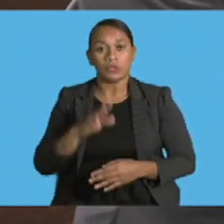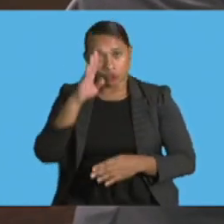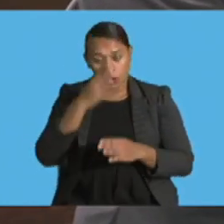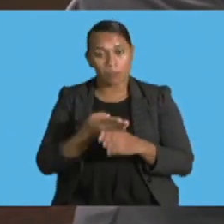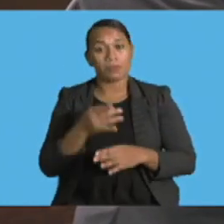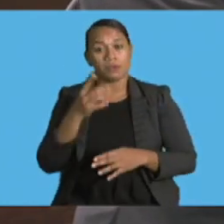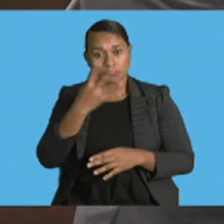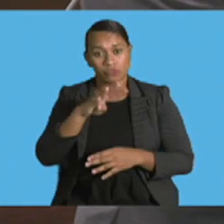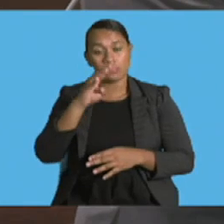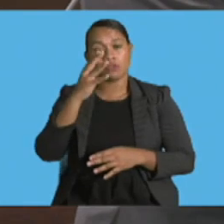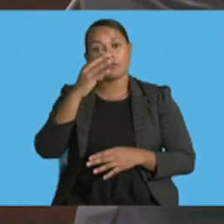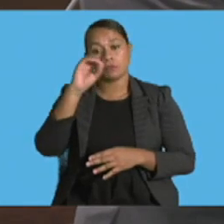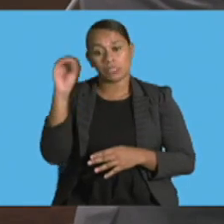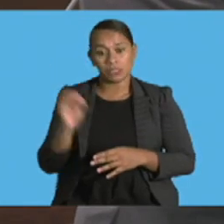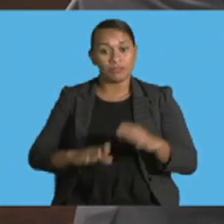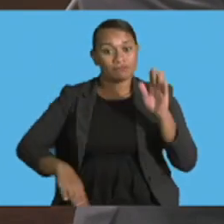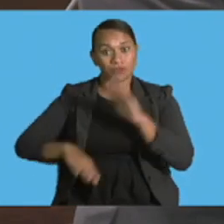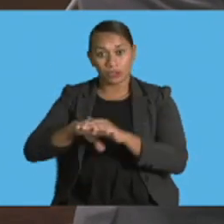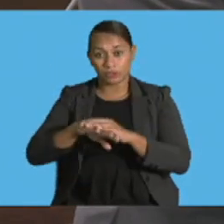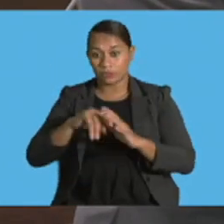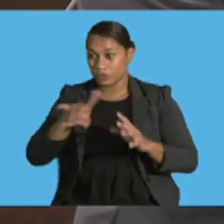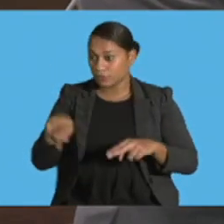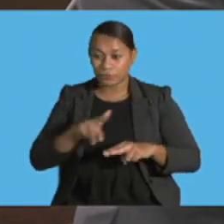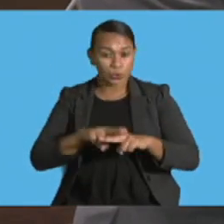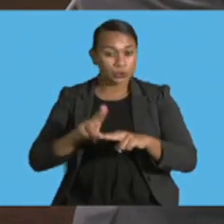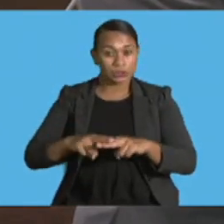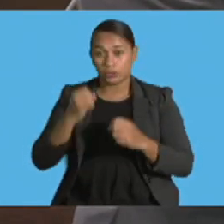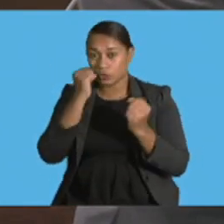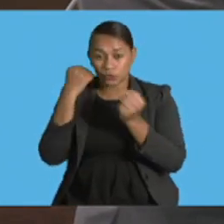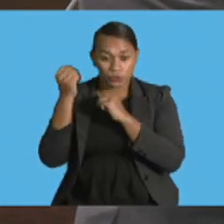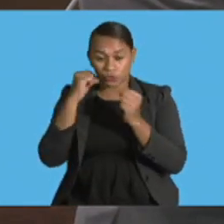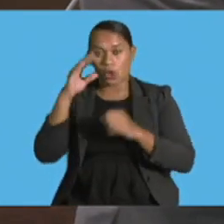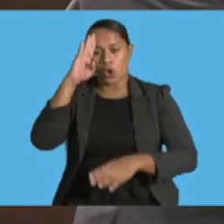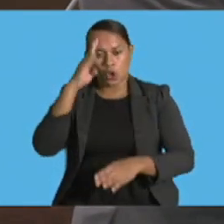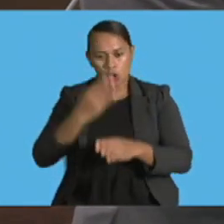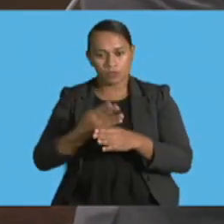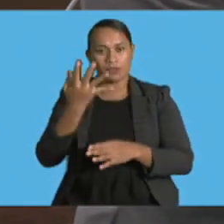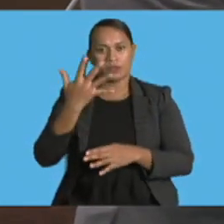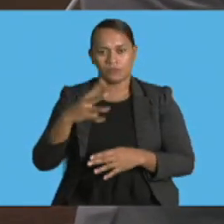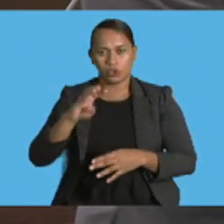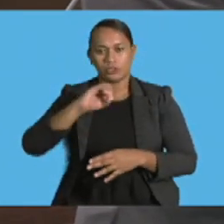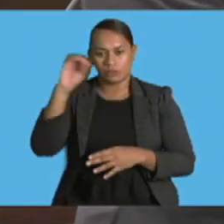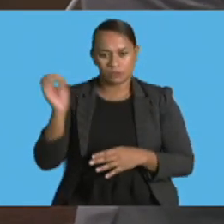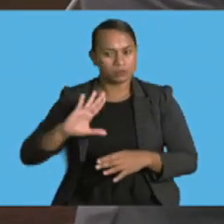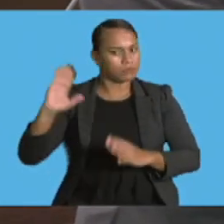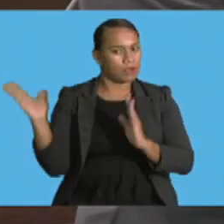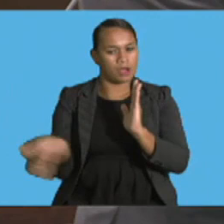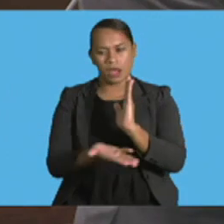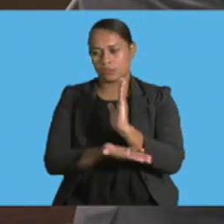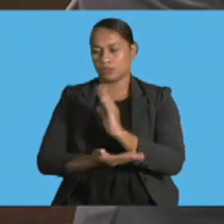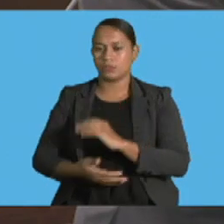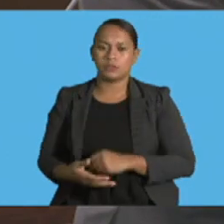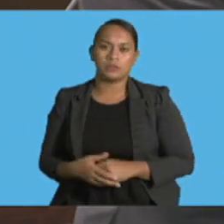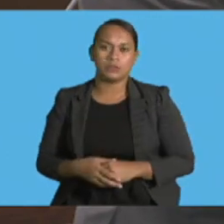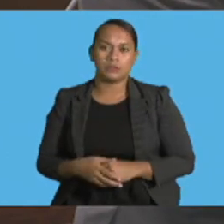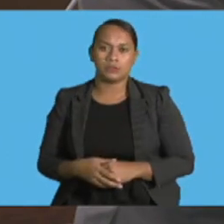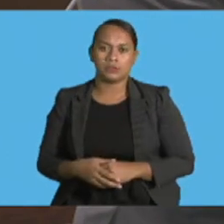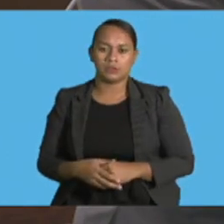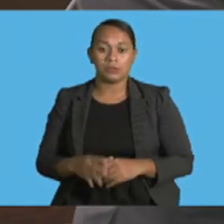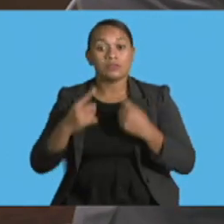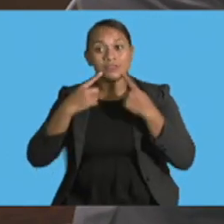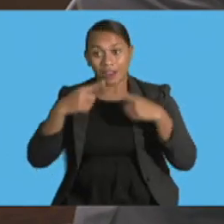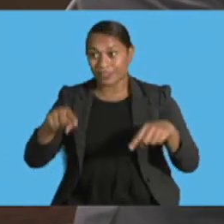cane will be mechanically harvested this season. As announced in this year's budget, we